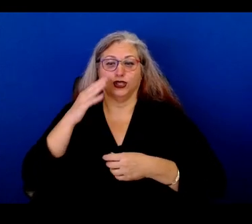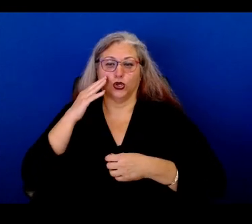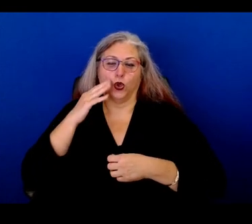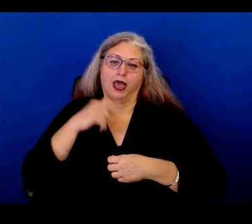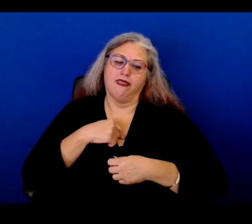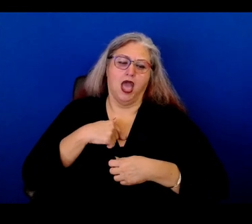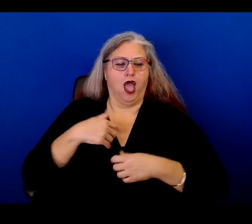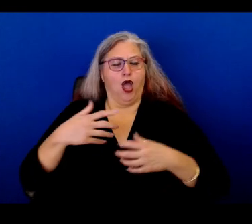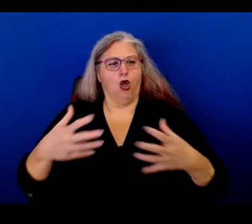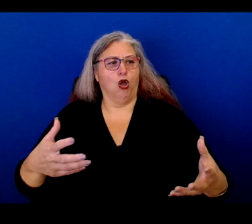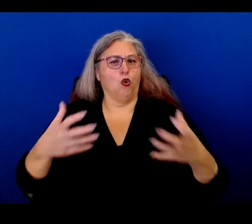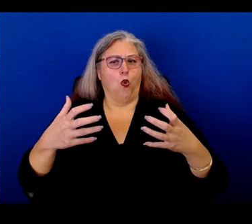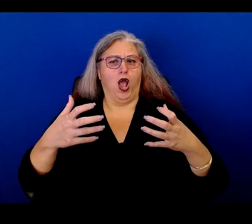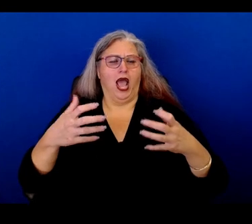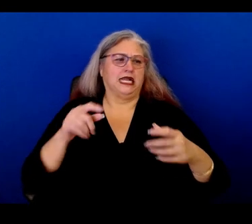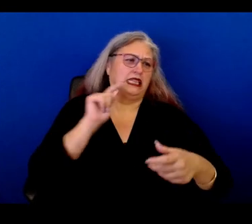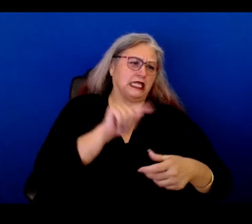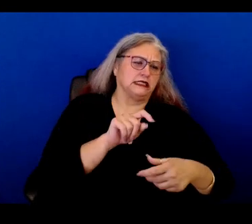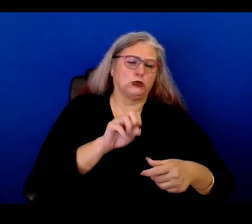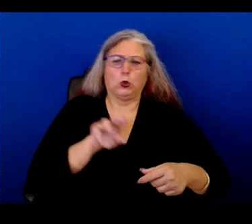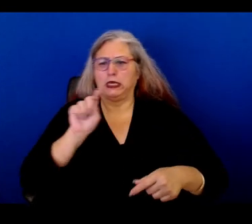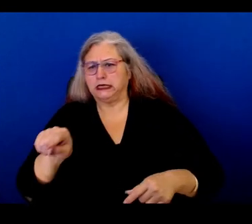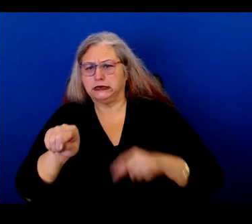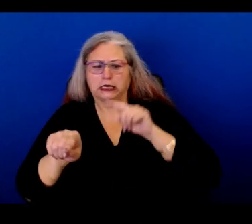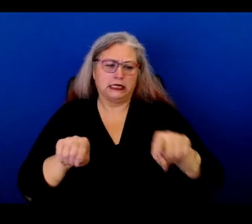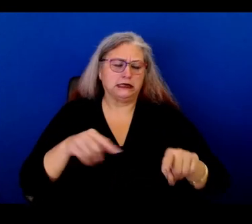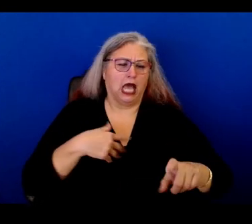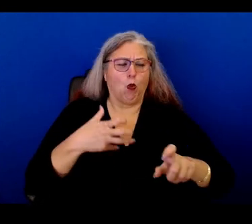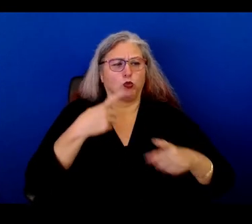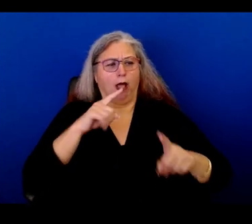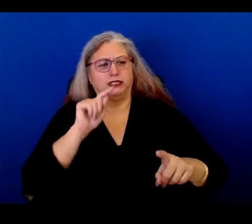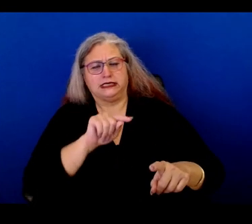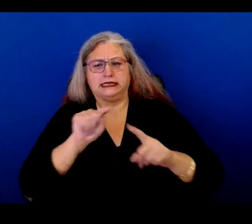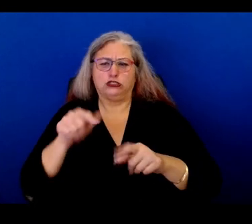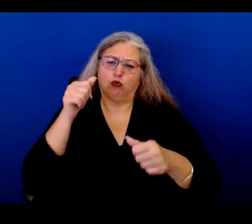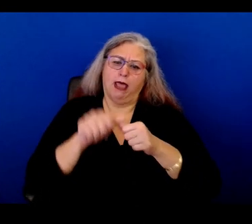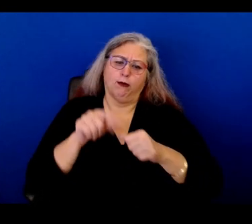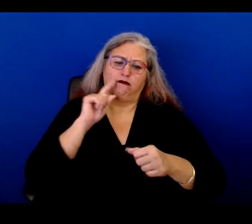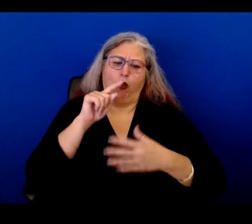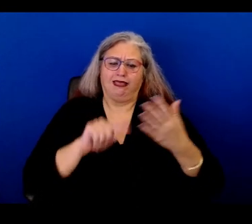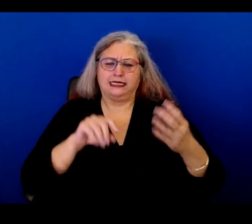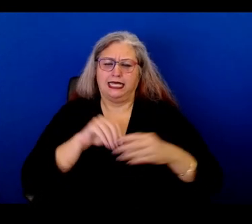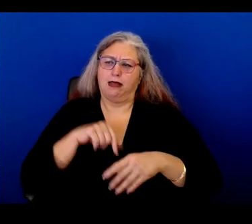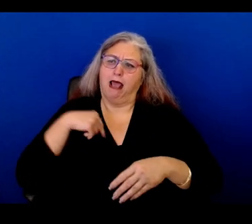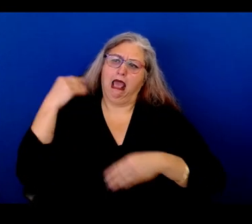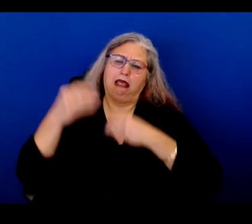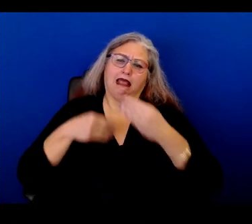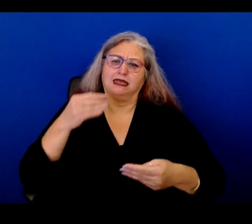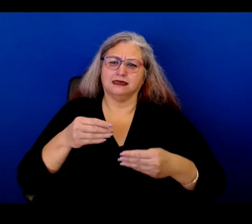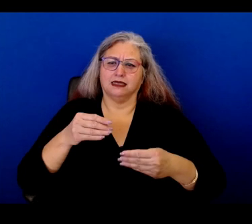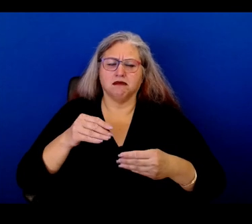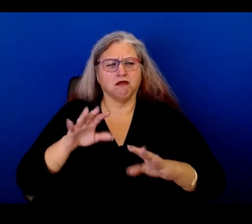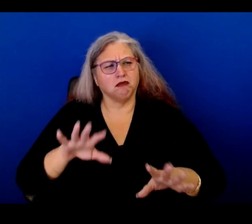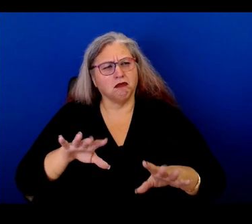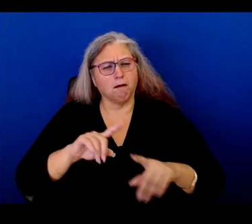that, you know, they want to do this and accomplish that and be remembered for that and this legacy and la la. And what you're saying, what I'm hearing